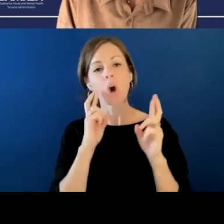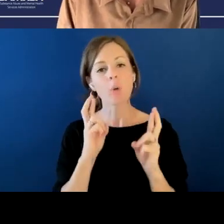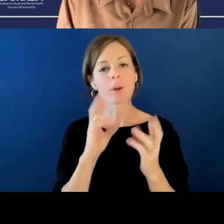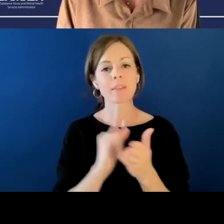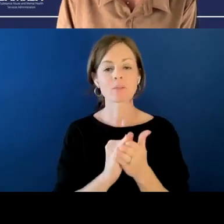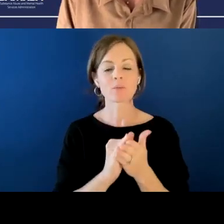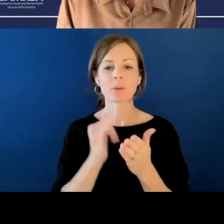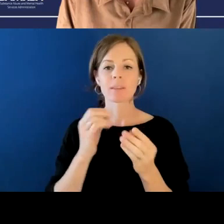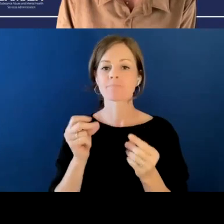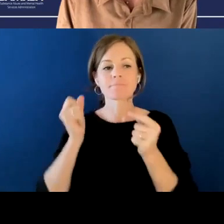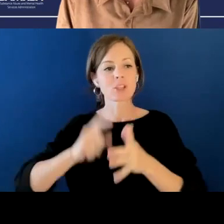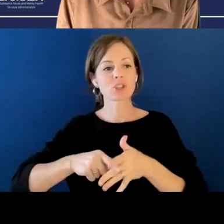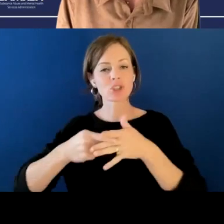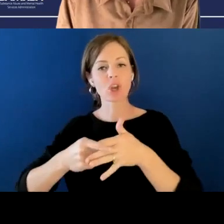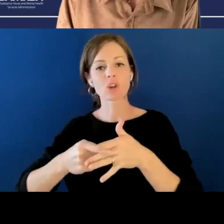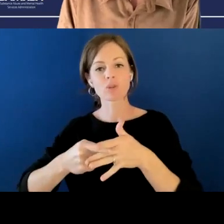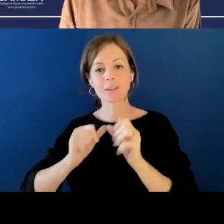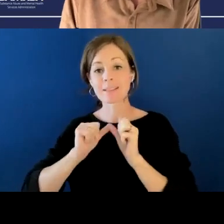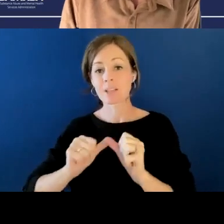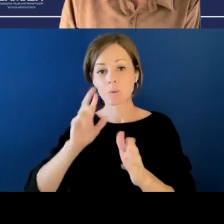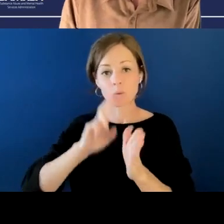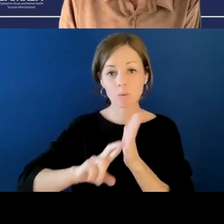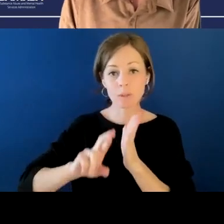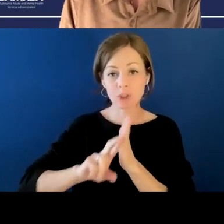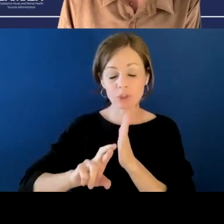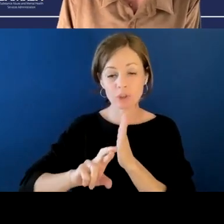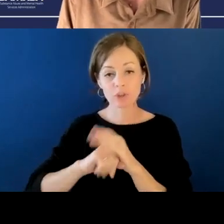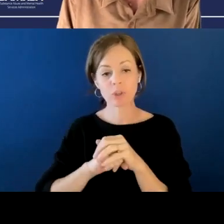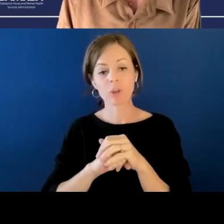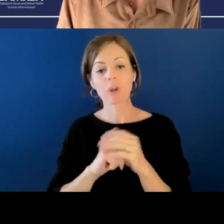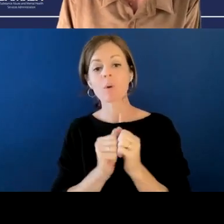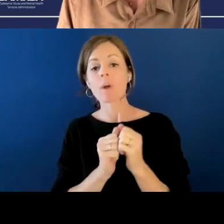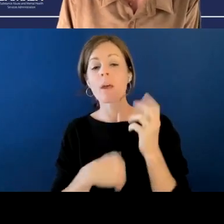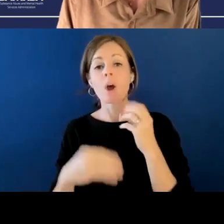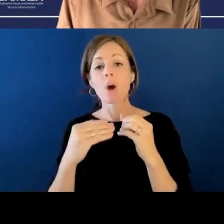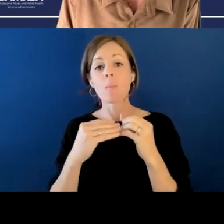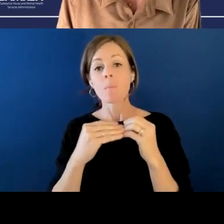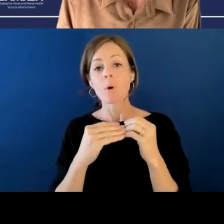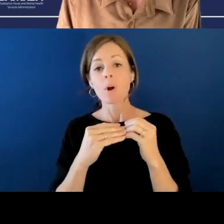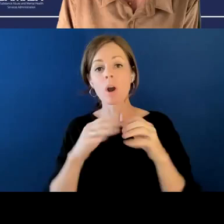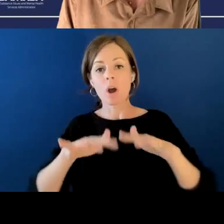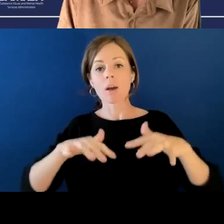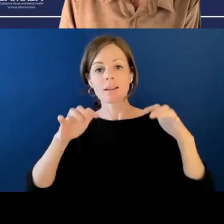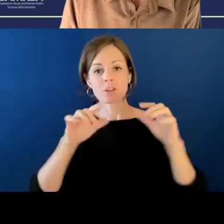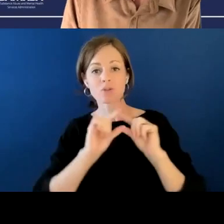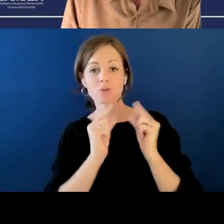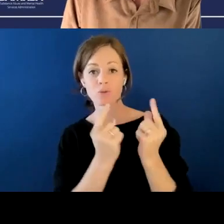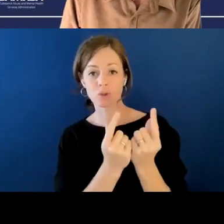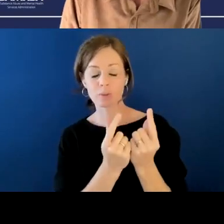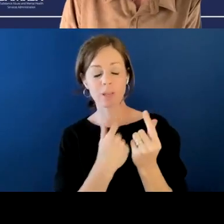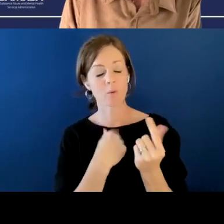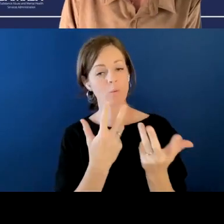use to further this research with more audience groups. I'd love to